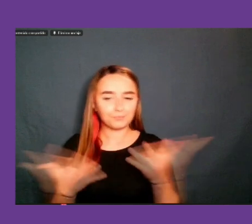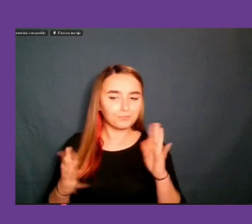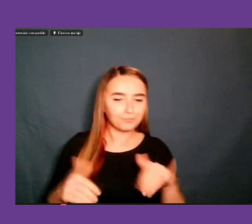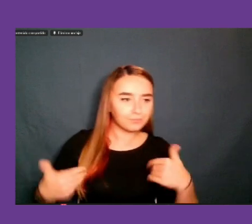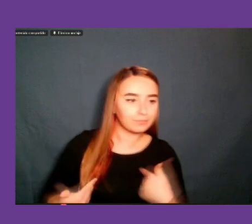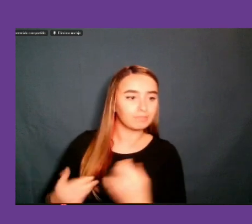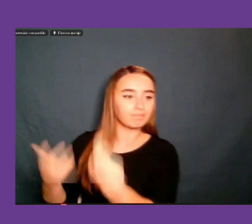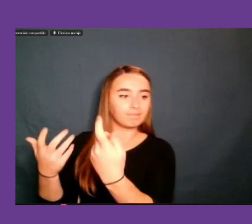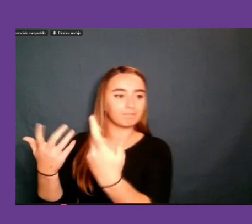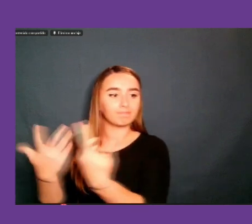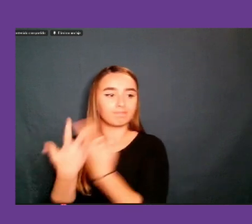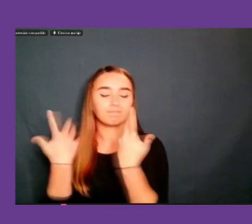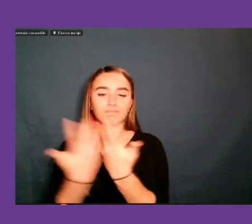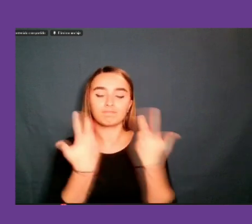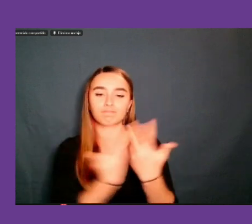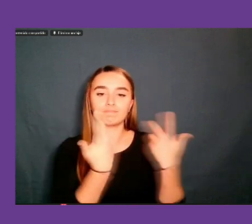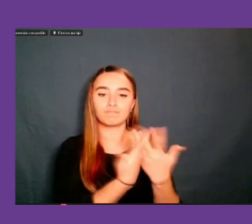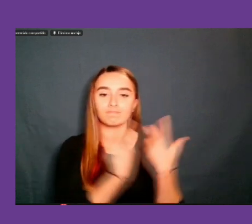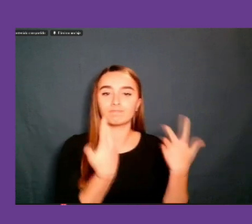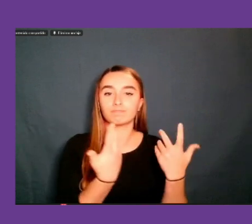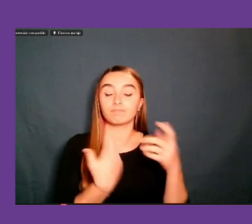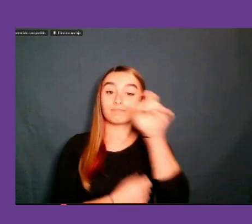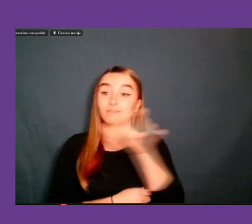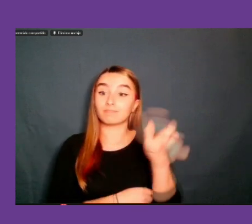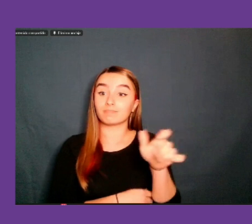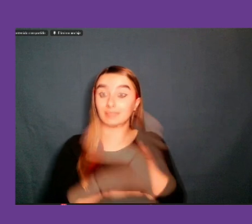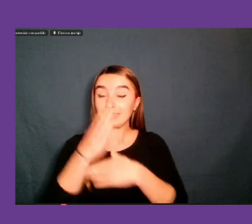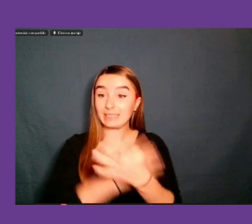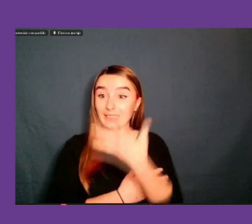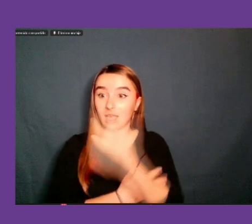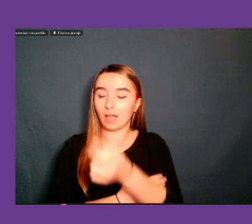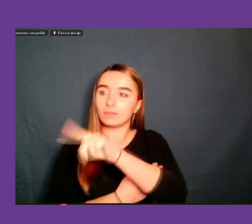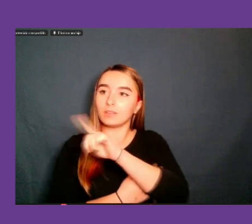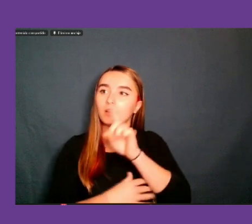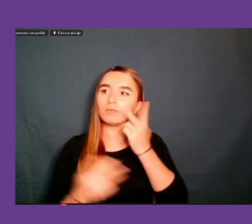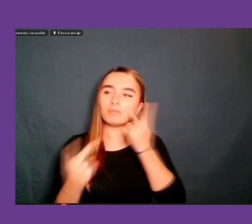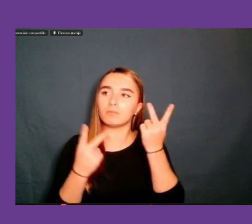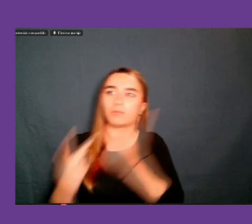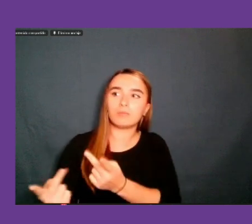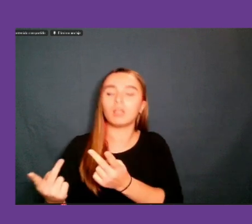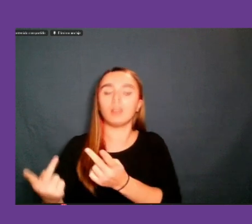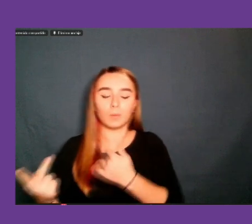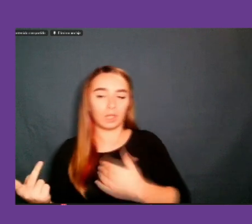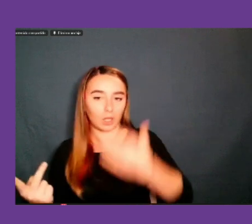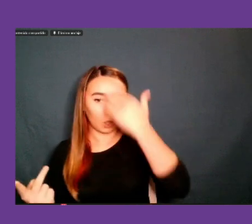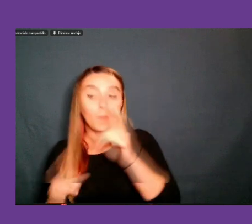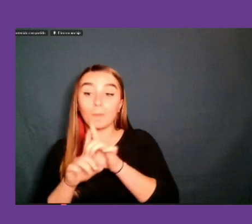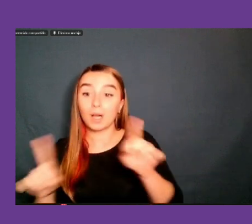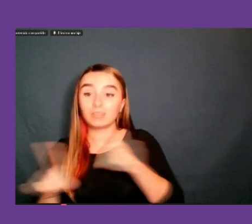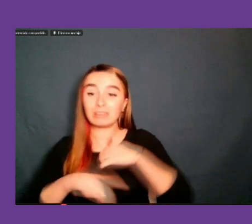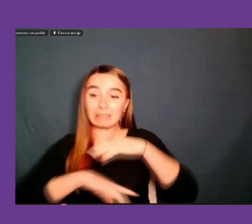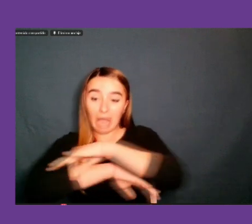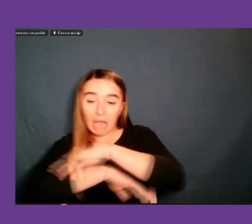on the everyday lives of persons with disabilities. But for example, we are not engineers, we are not architects, and